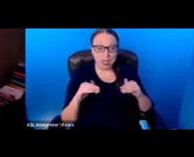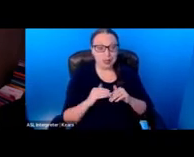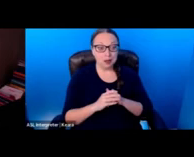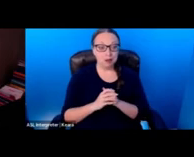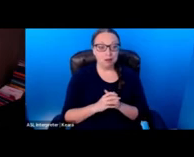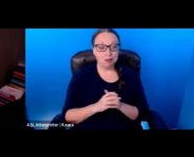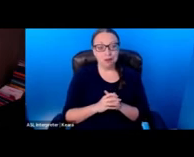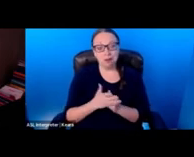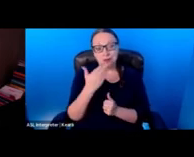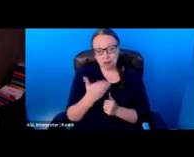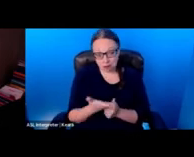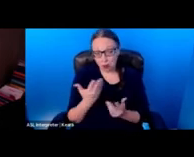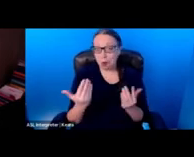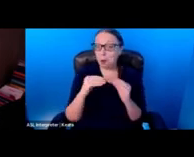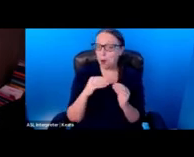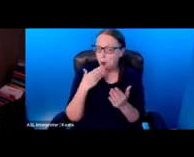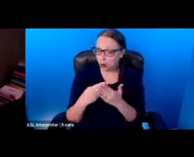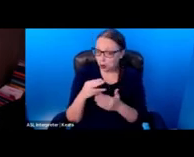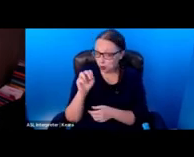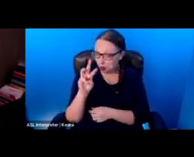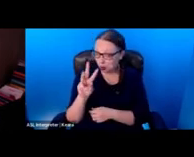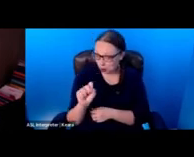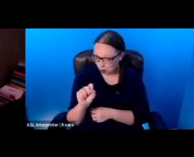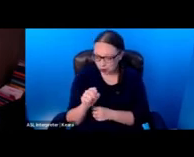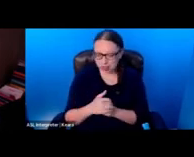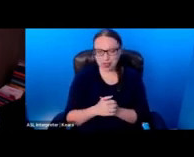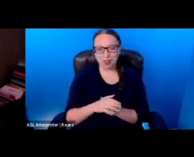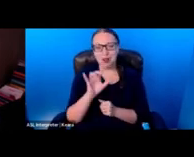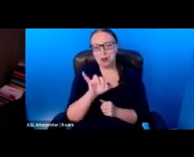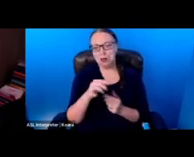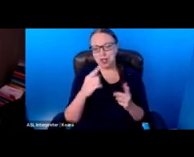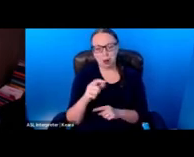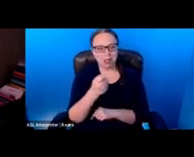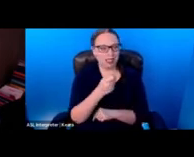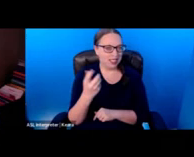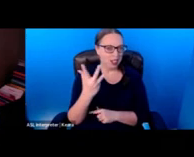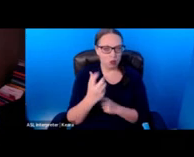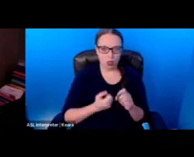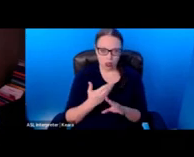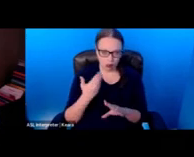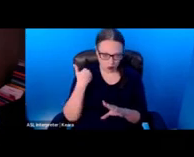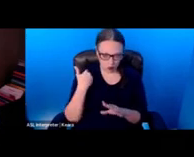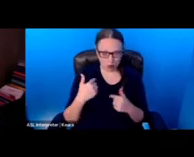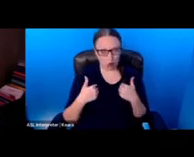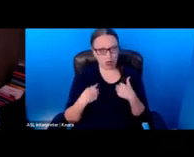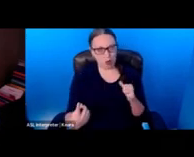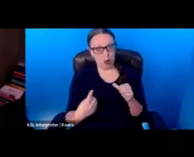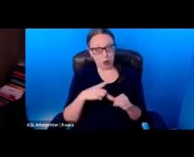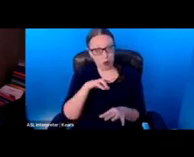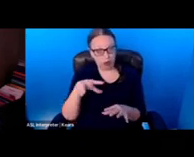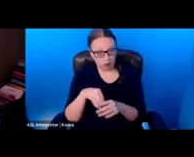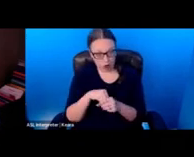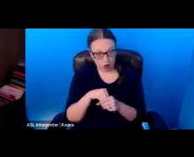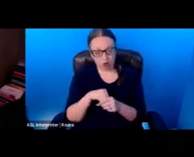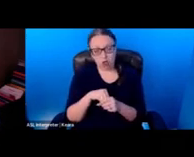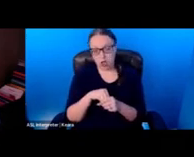And this is some more good news. This happened several years ago. When I first got involved in the service system, there was a really